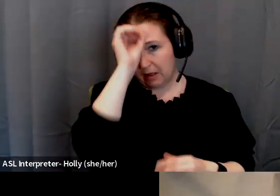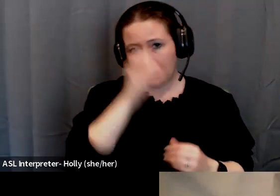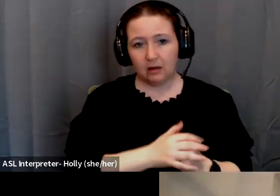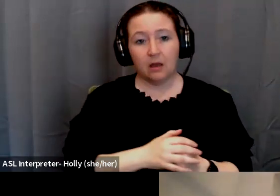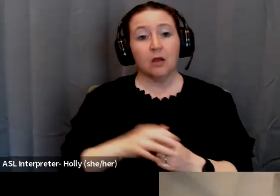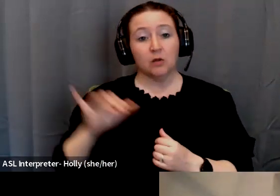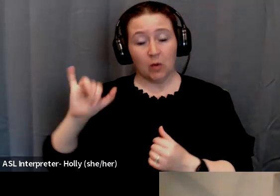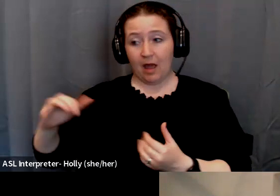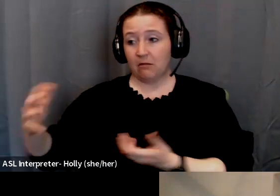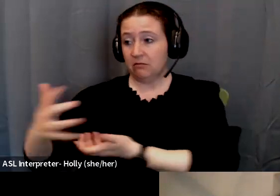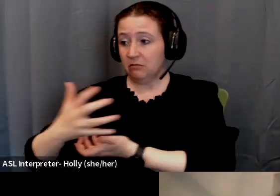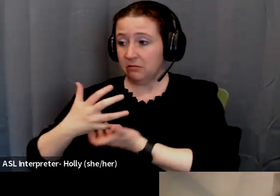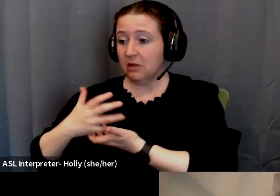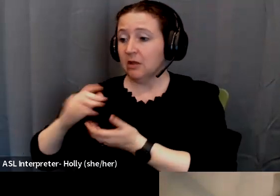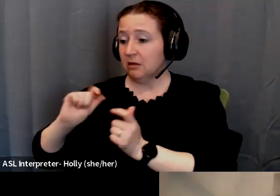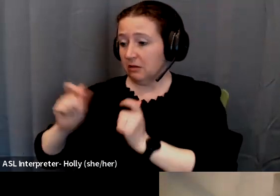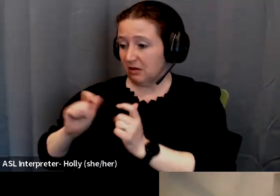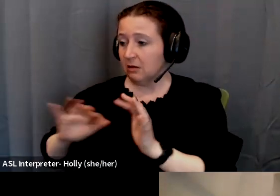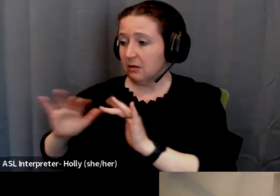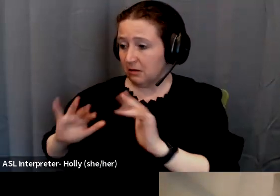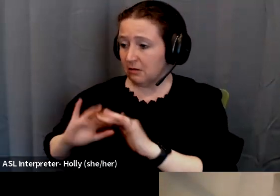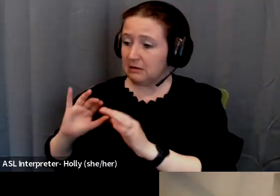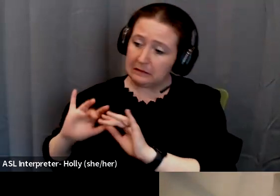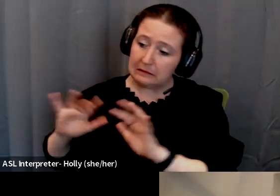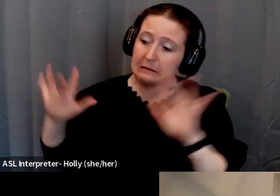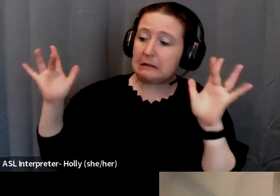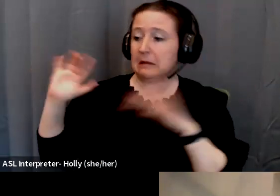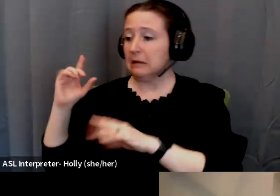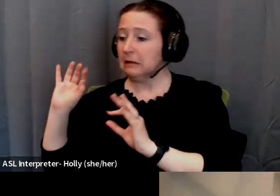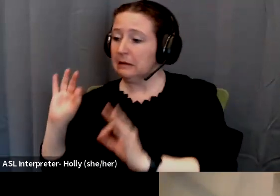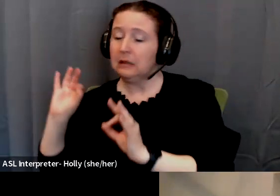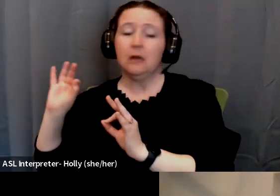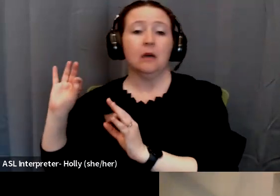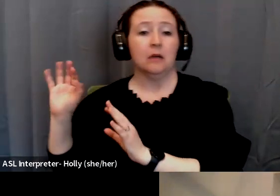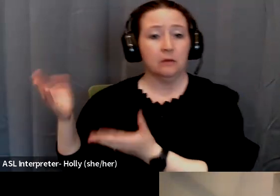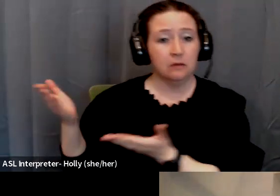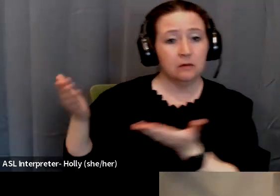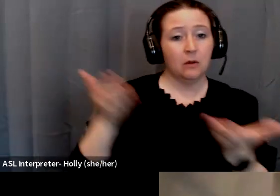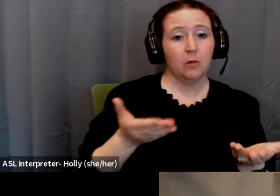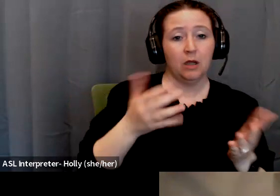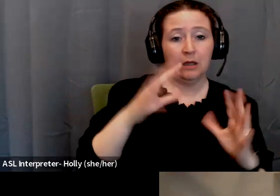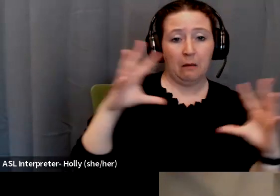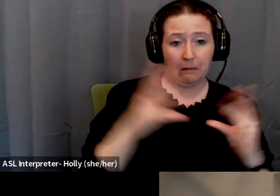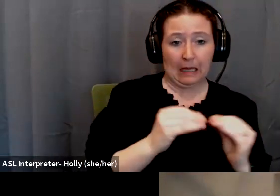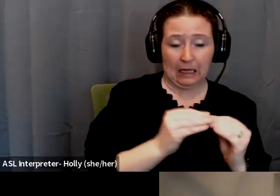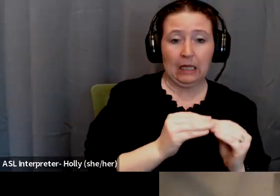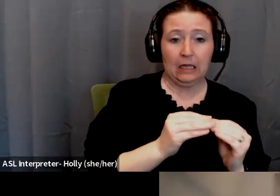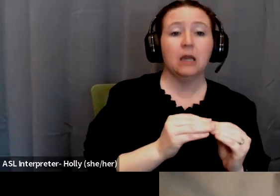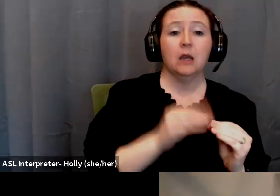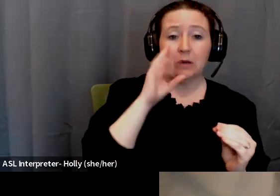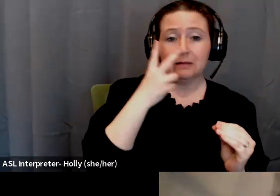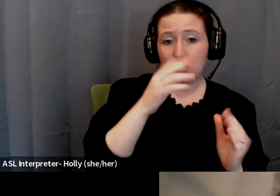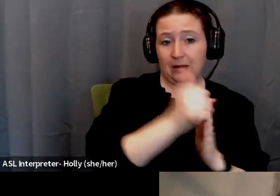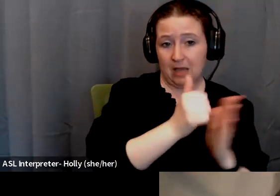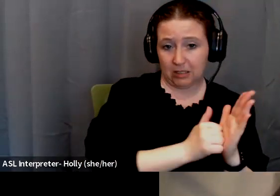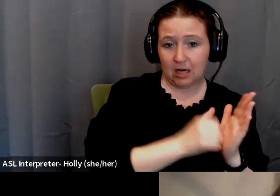already been done. And those resolutions, when they come before you on the agenda, you will then have an opportunity to weigh in